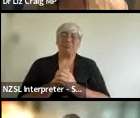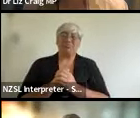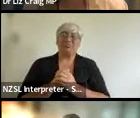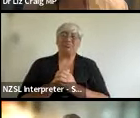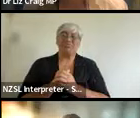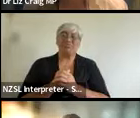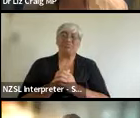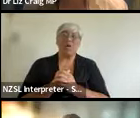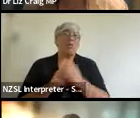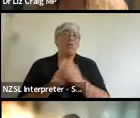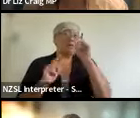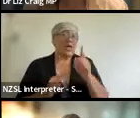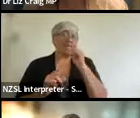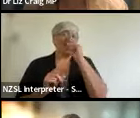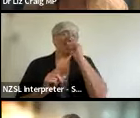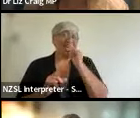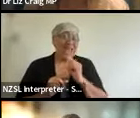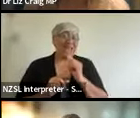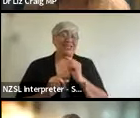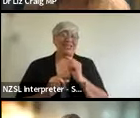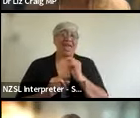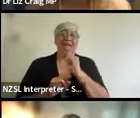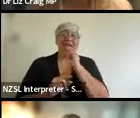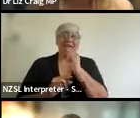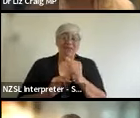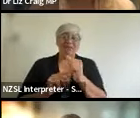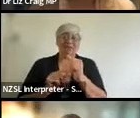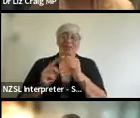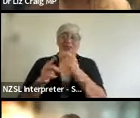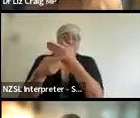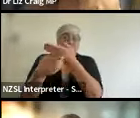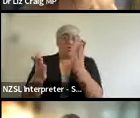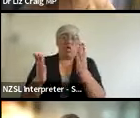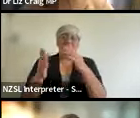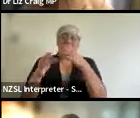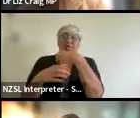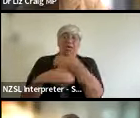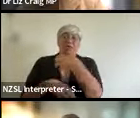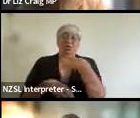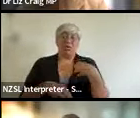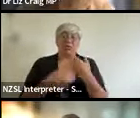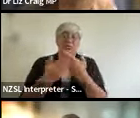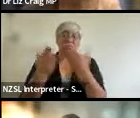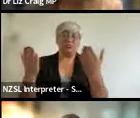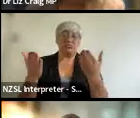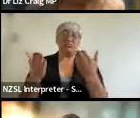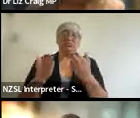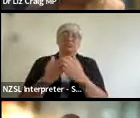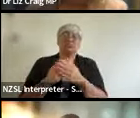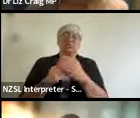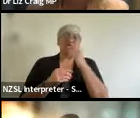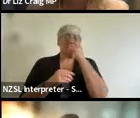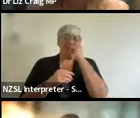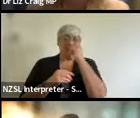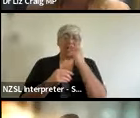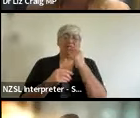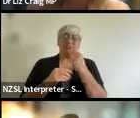if the political will is there,